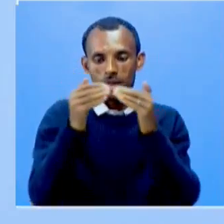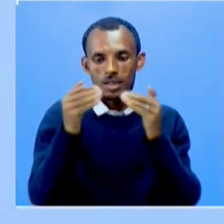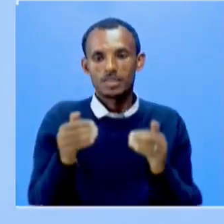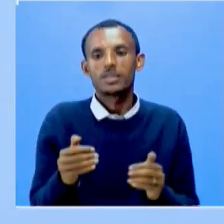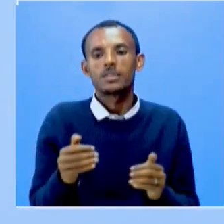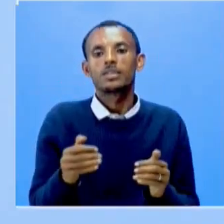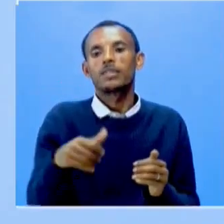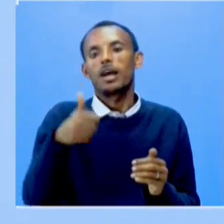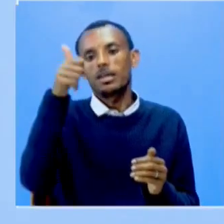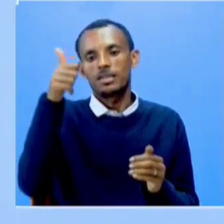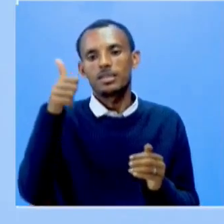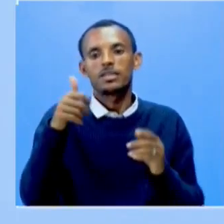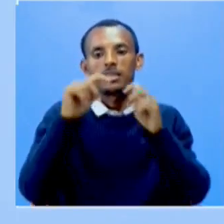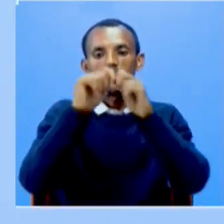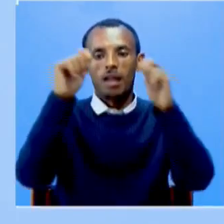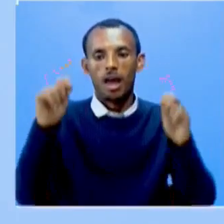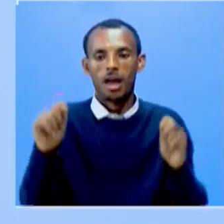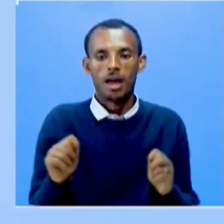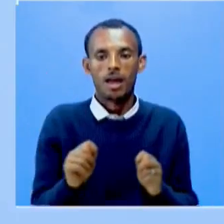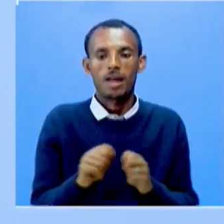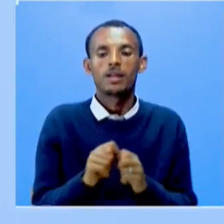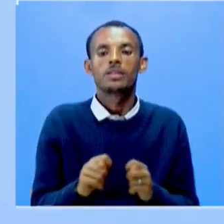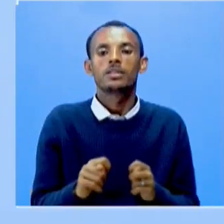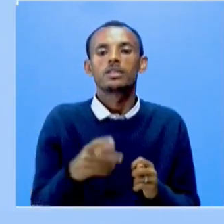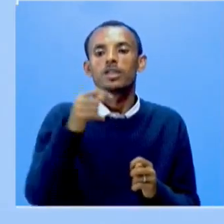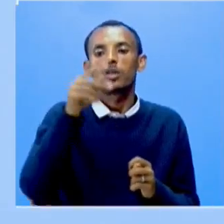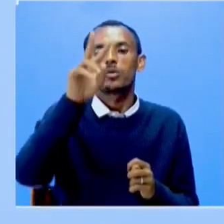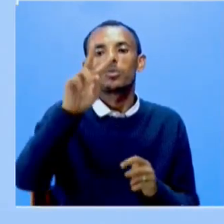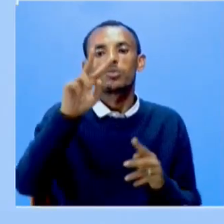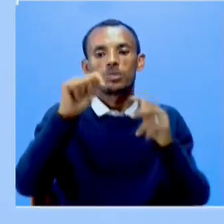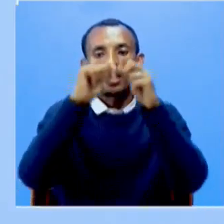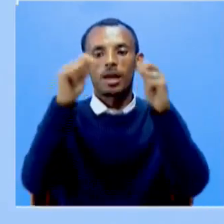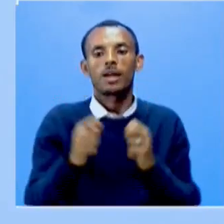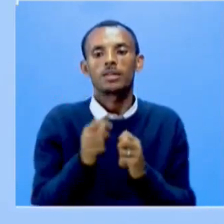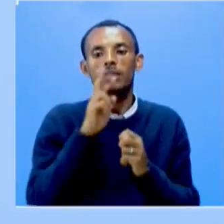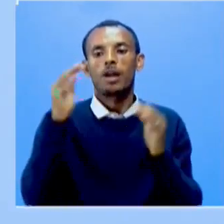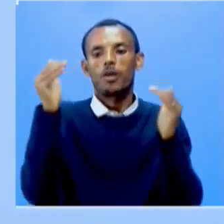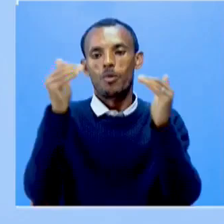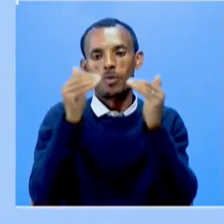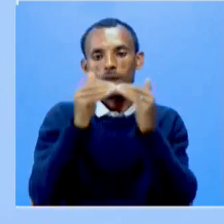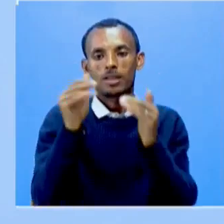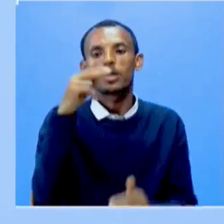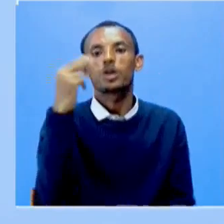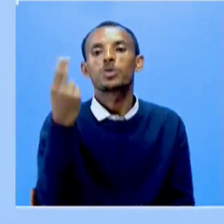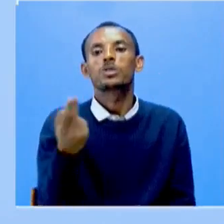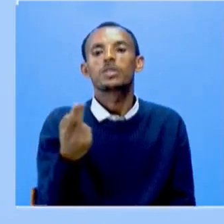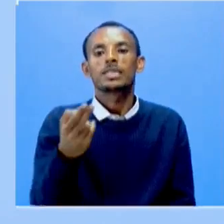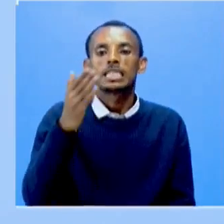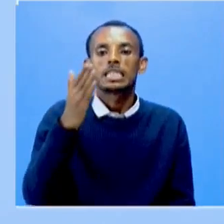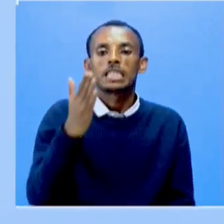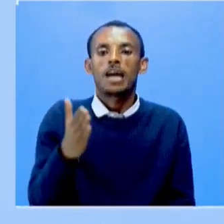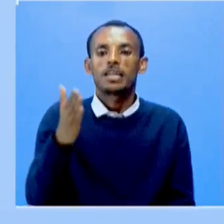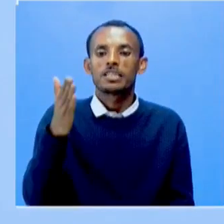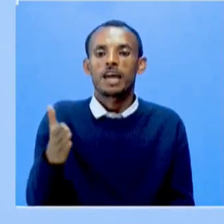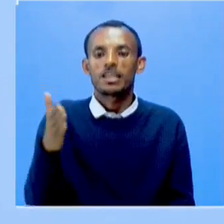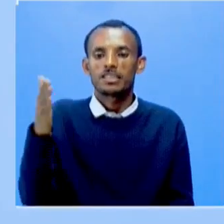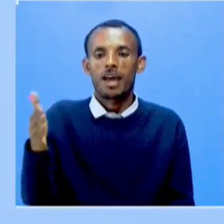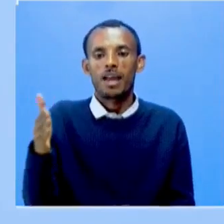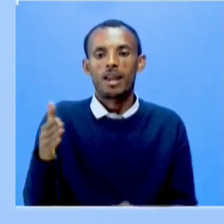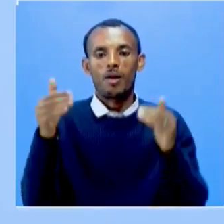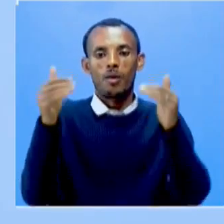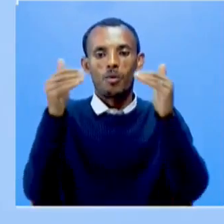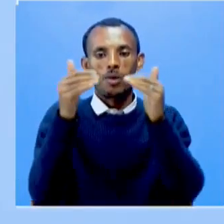other triangle. So the two triangles are congruent using side congruency